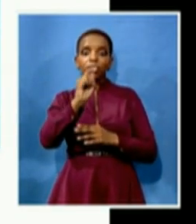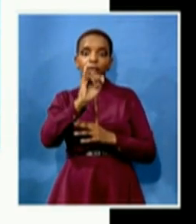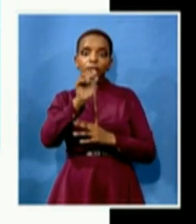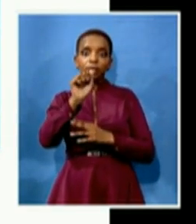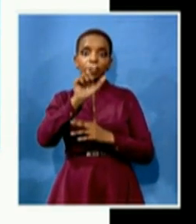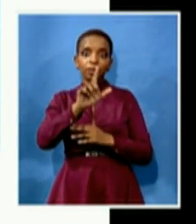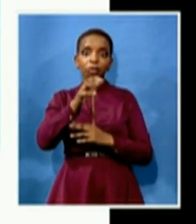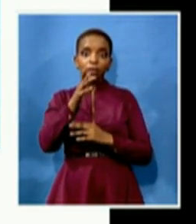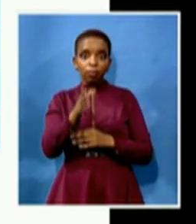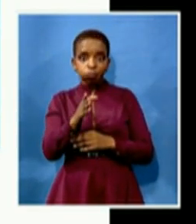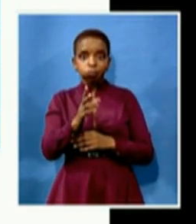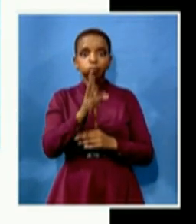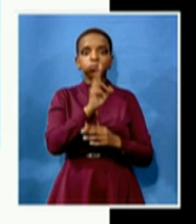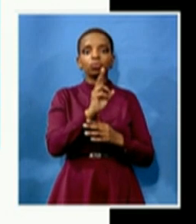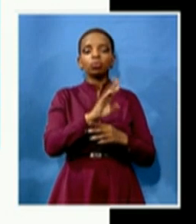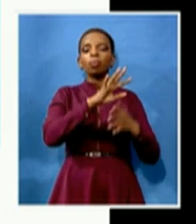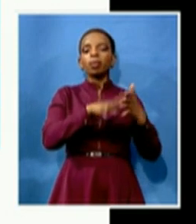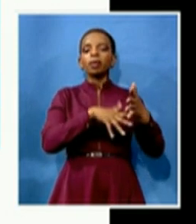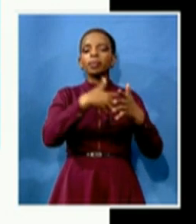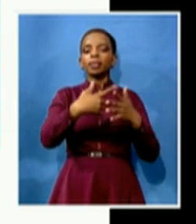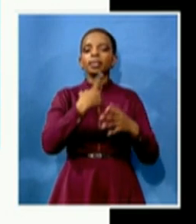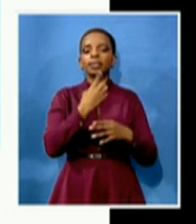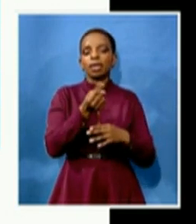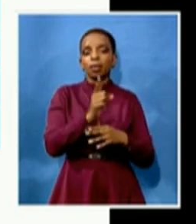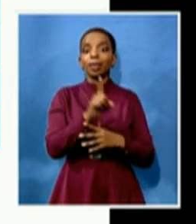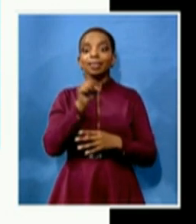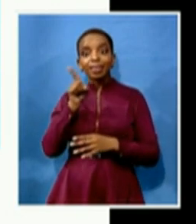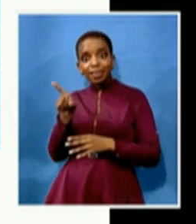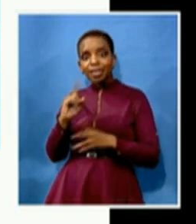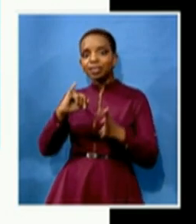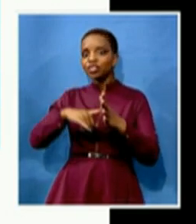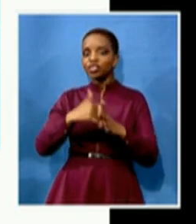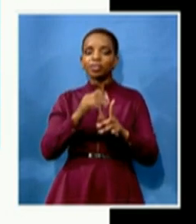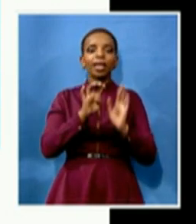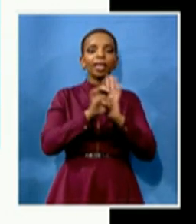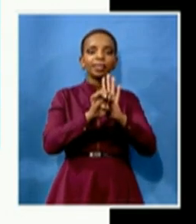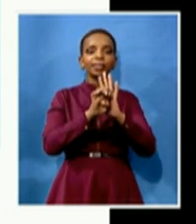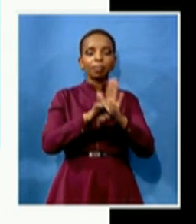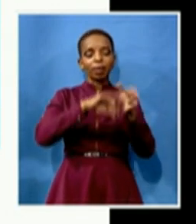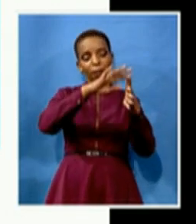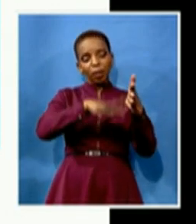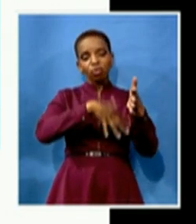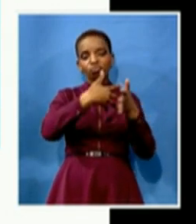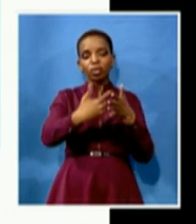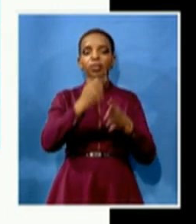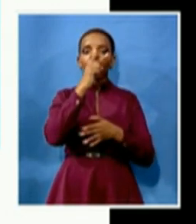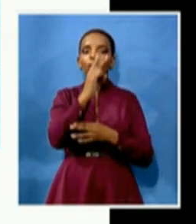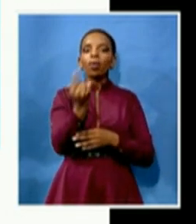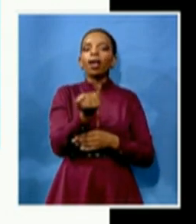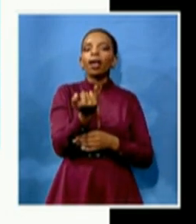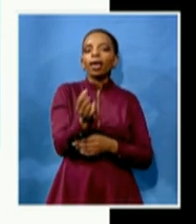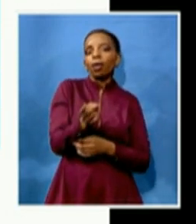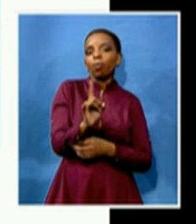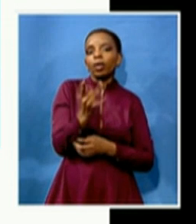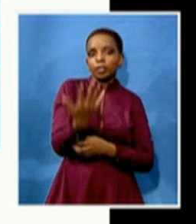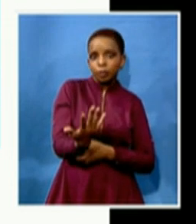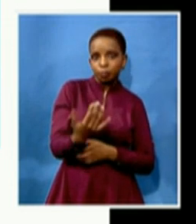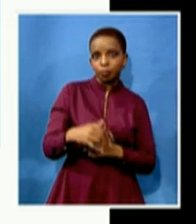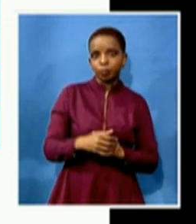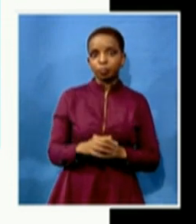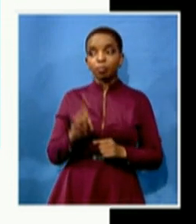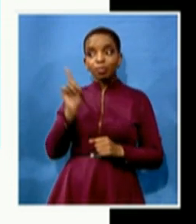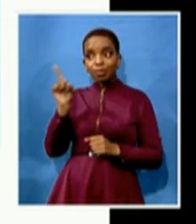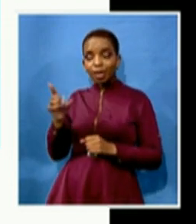just an example of what that mobility matrix would look like. And it gives you an estimate of what proportion